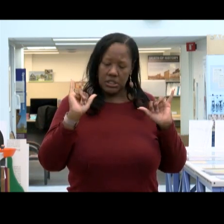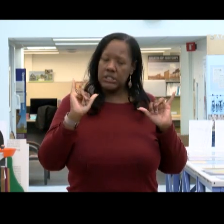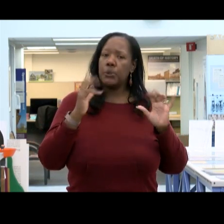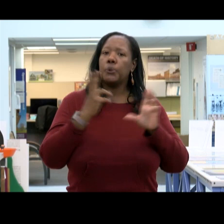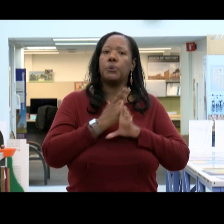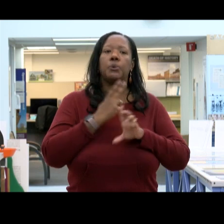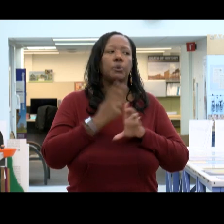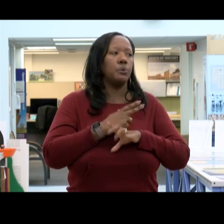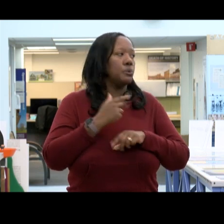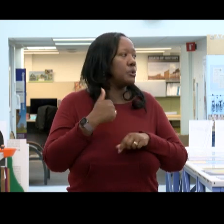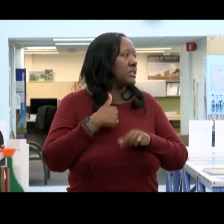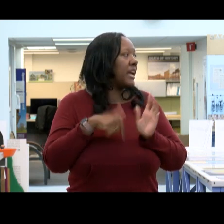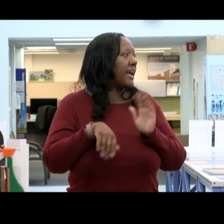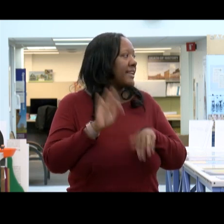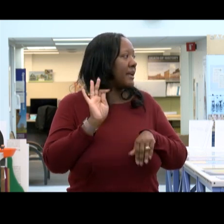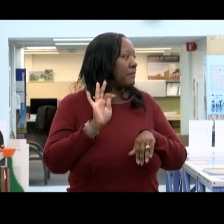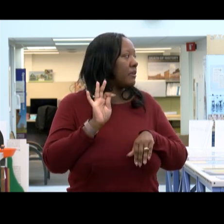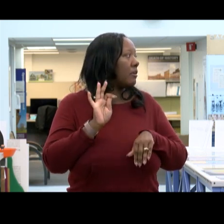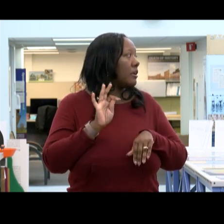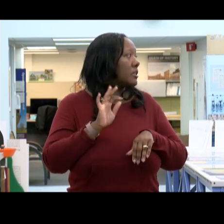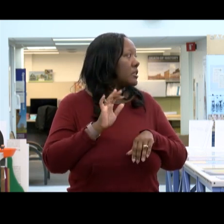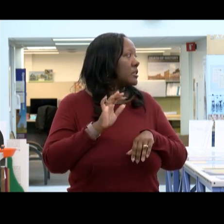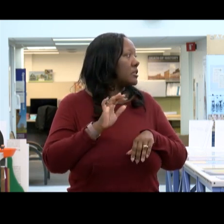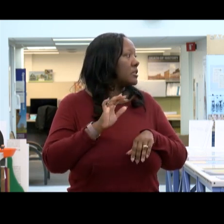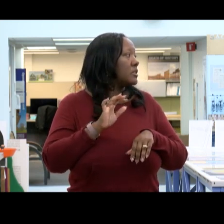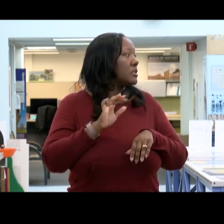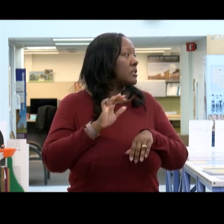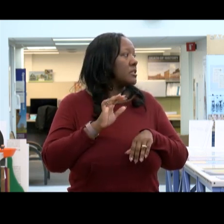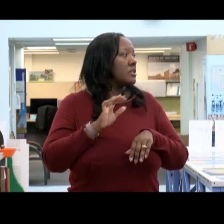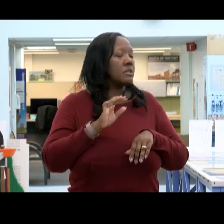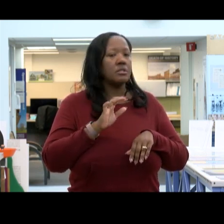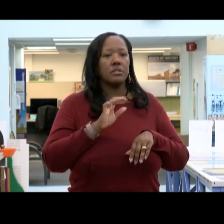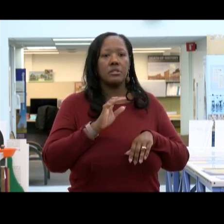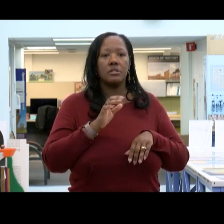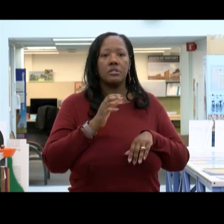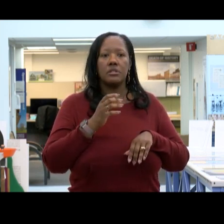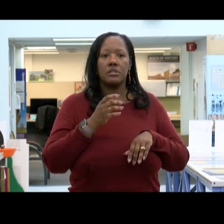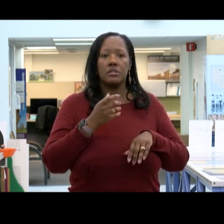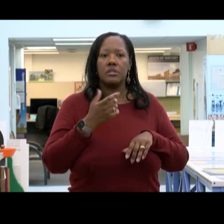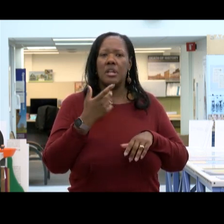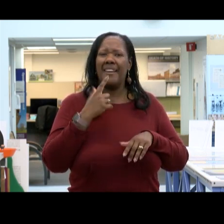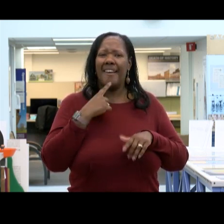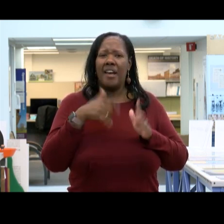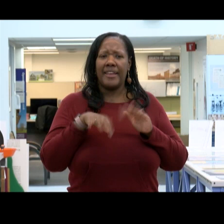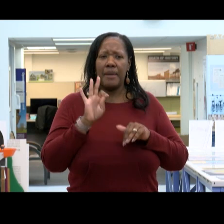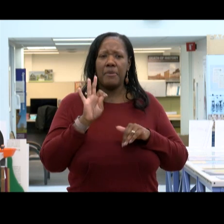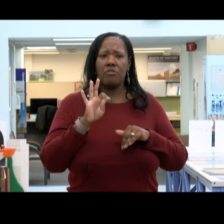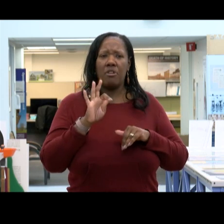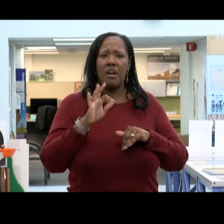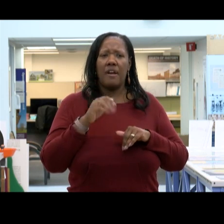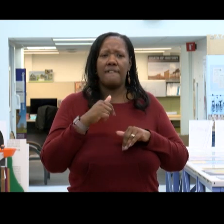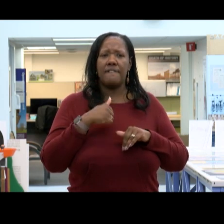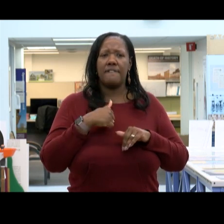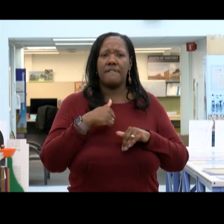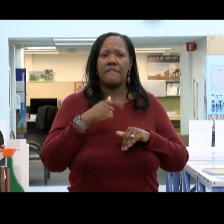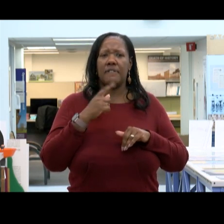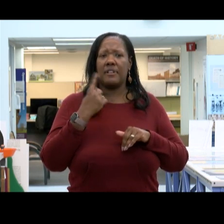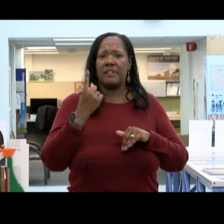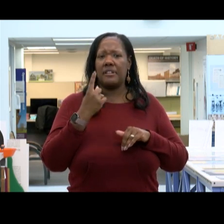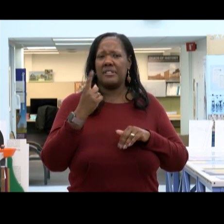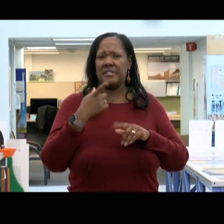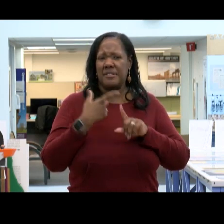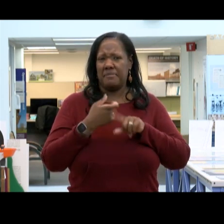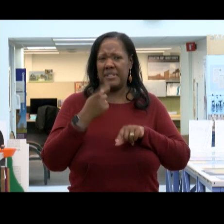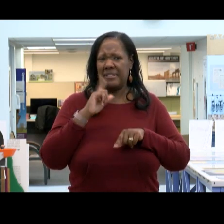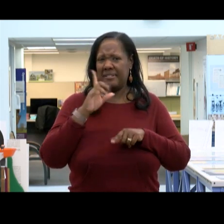I came across a polyethylene made with sugarcane ethanol. And so there's more coming. I mean, people are demanding it,